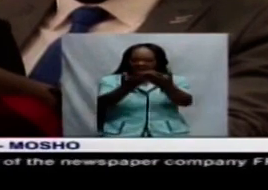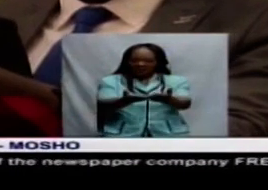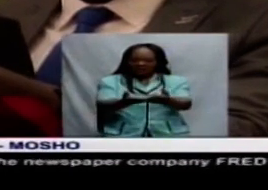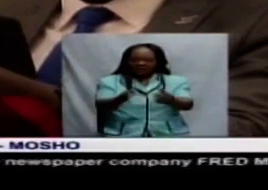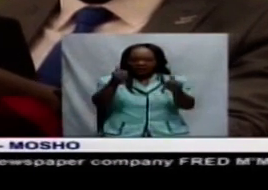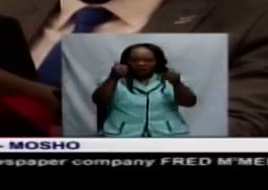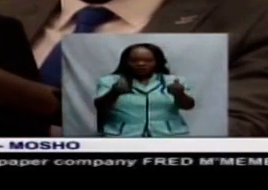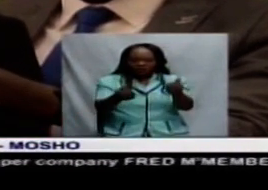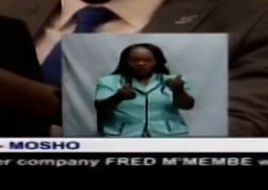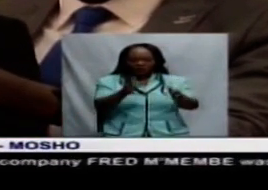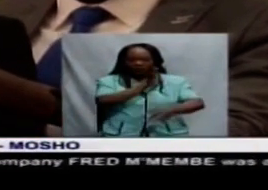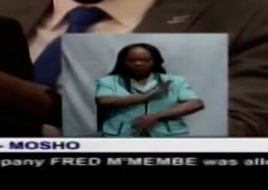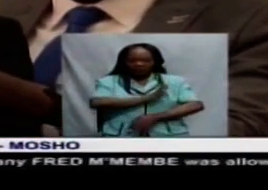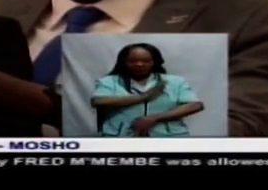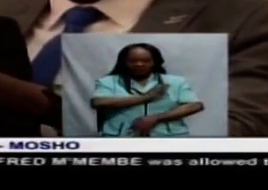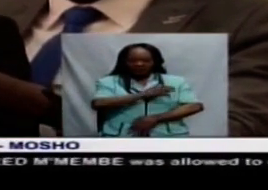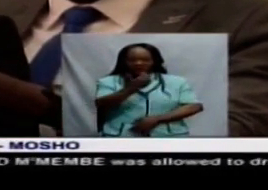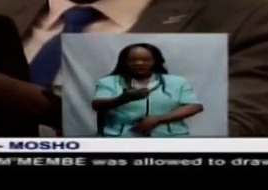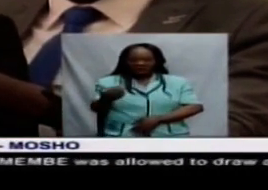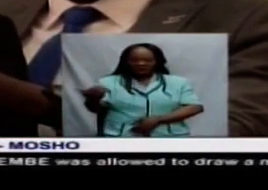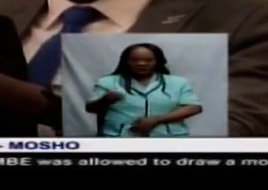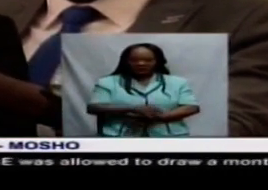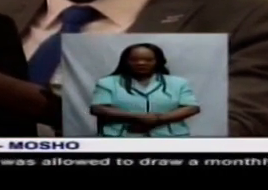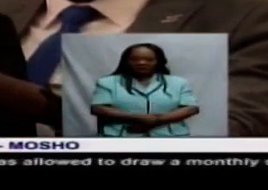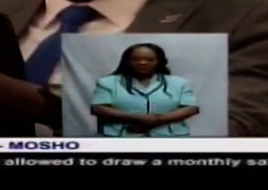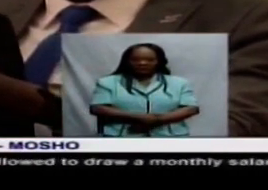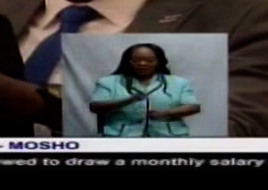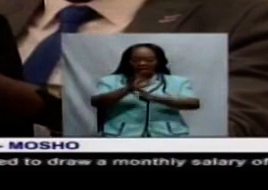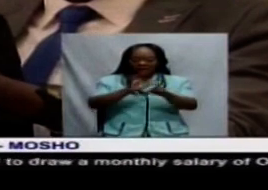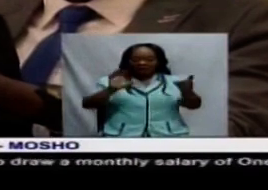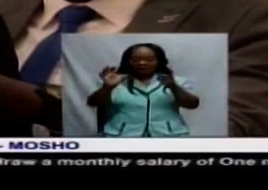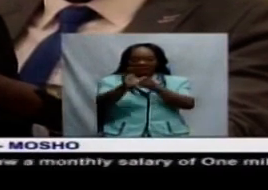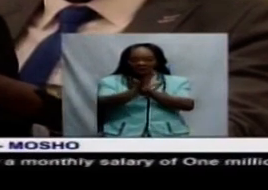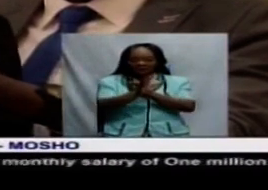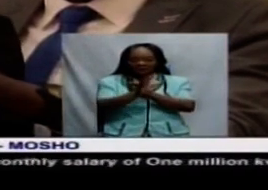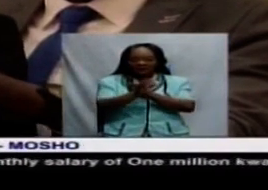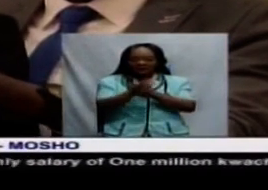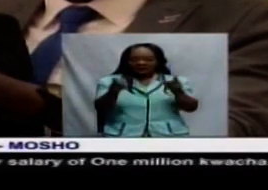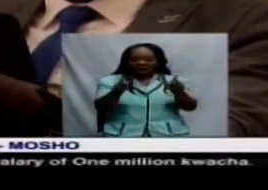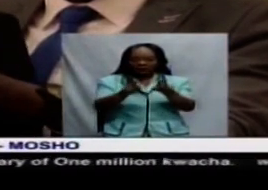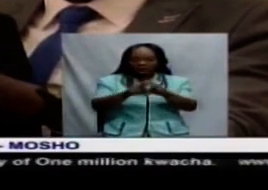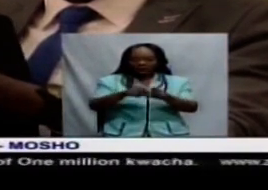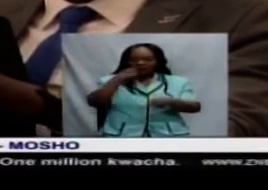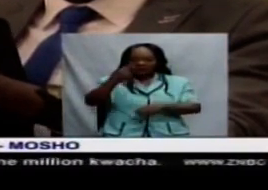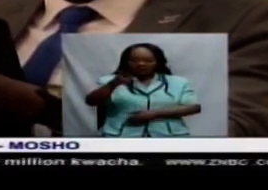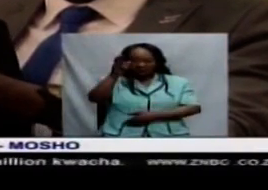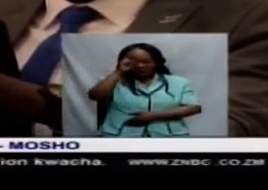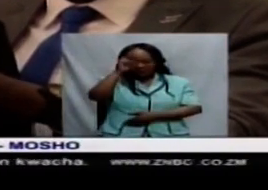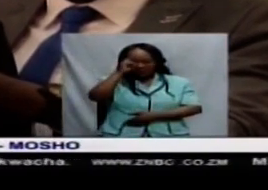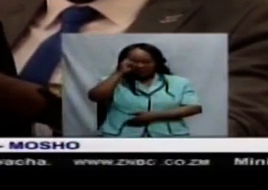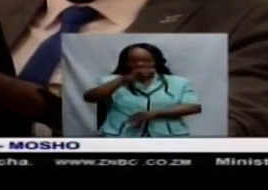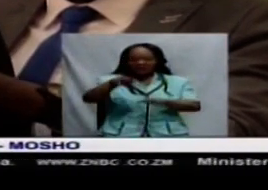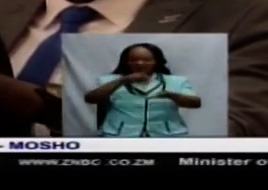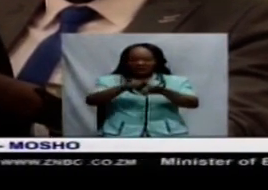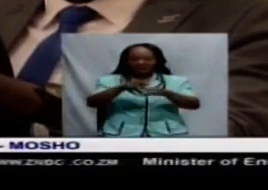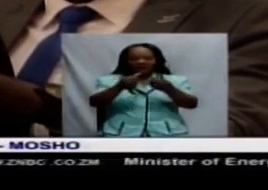Academic education should never be an option. Culture must be core. Remember, a nation without